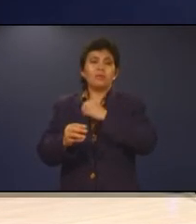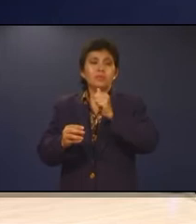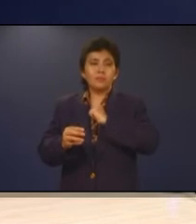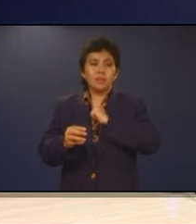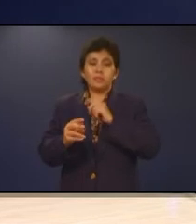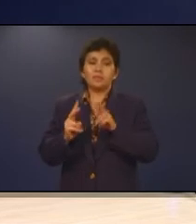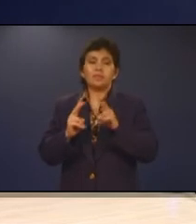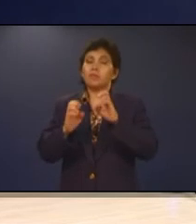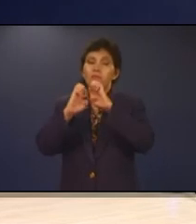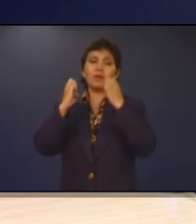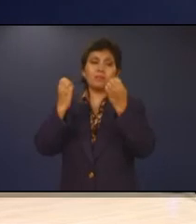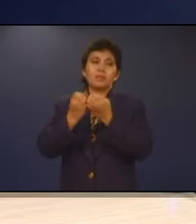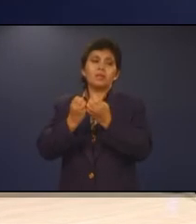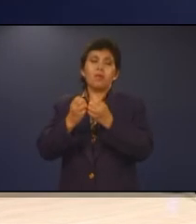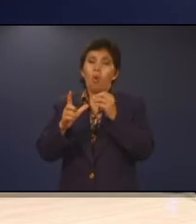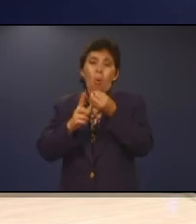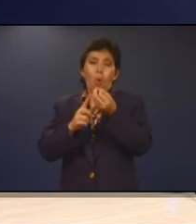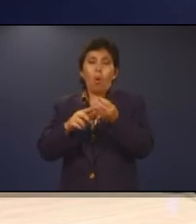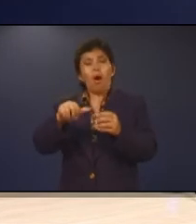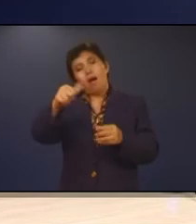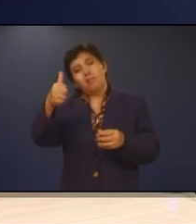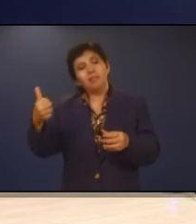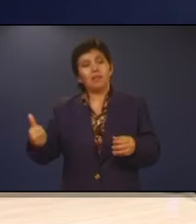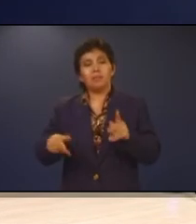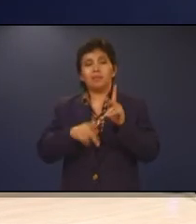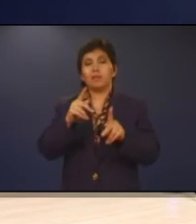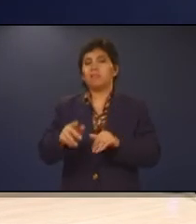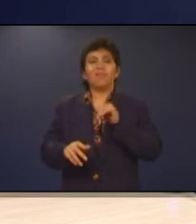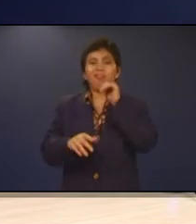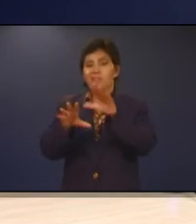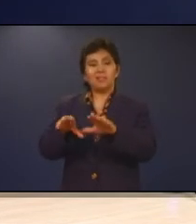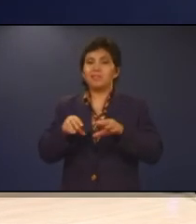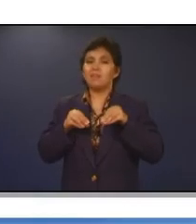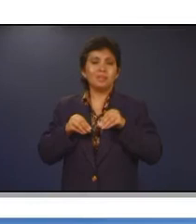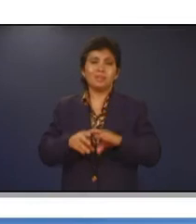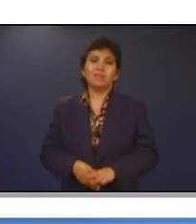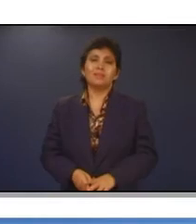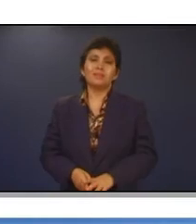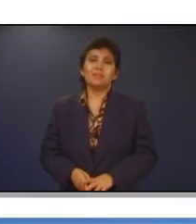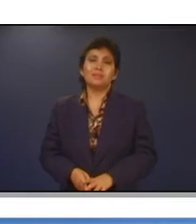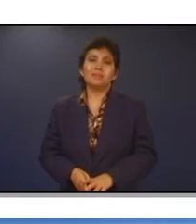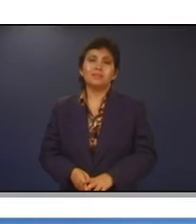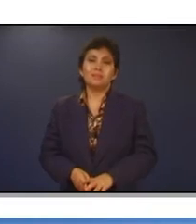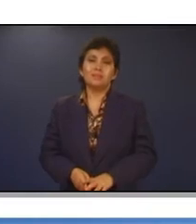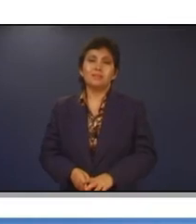but everything about the environment or other people, it's not that acceptable.